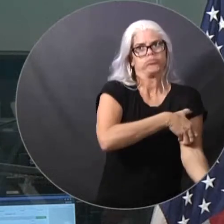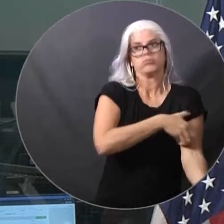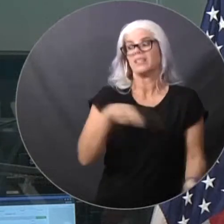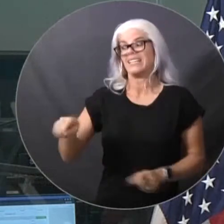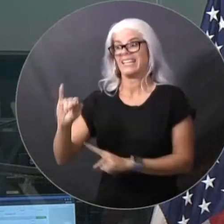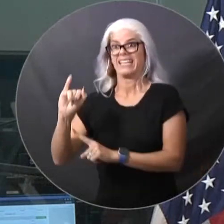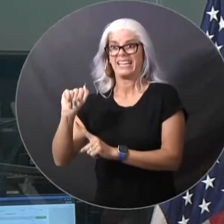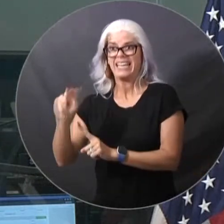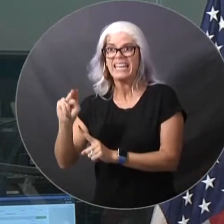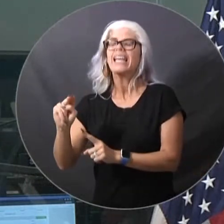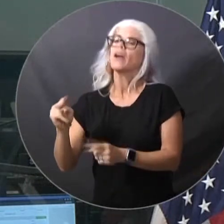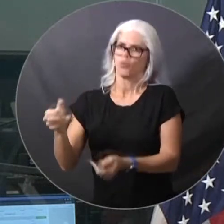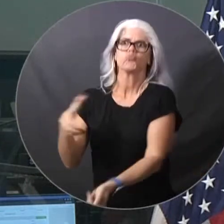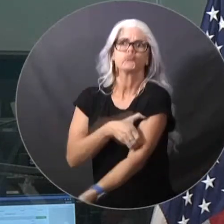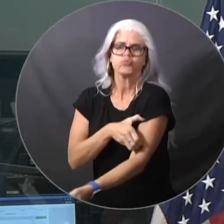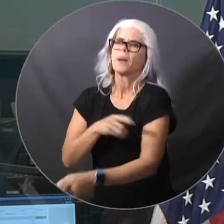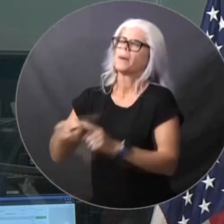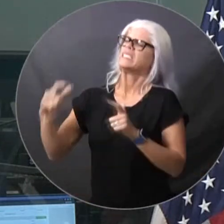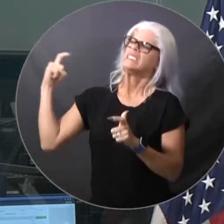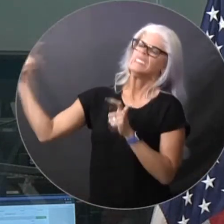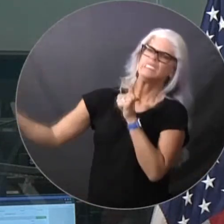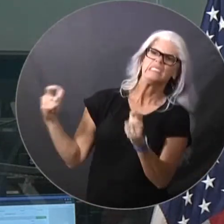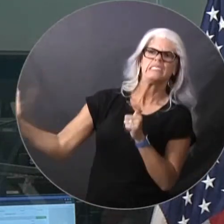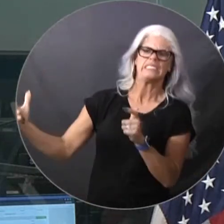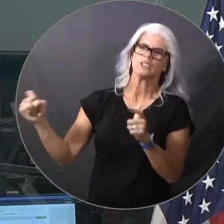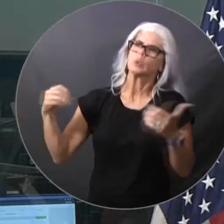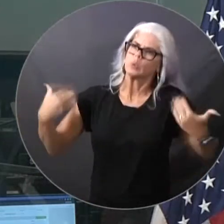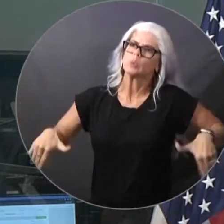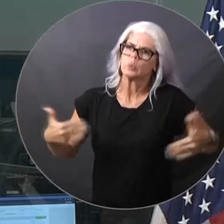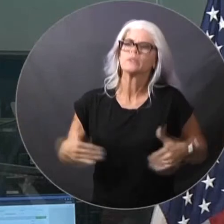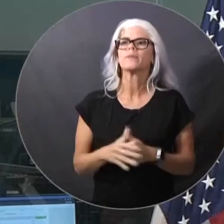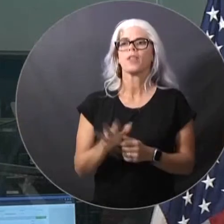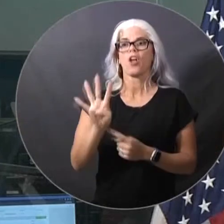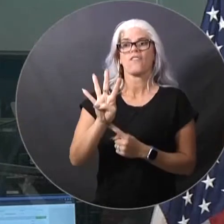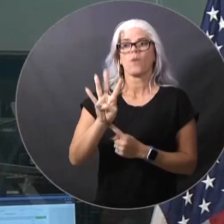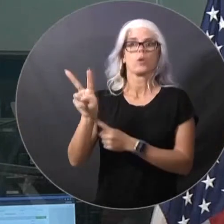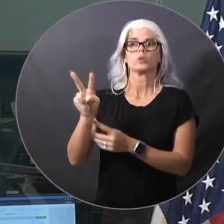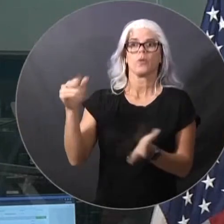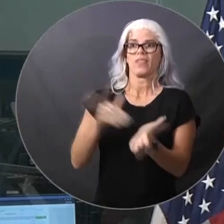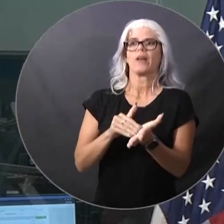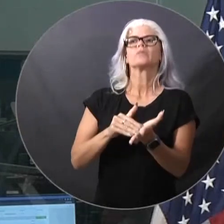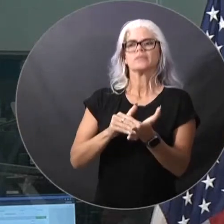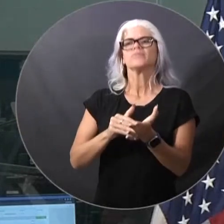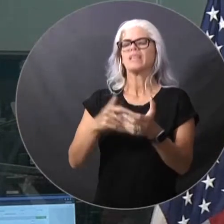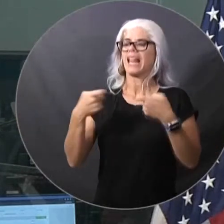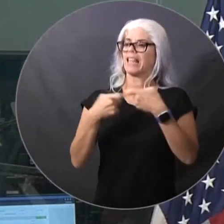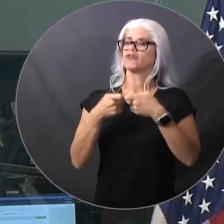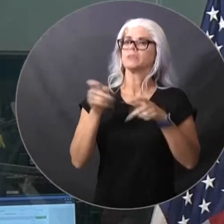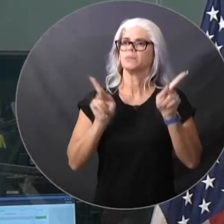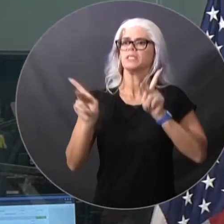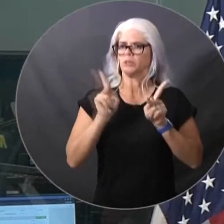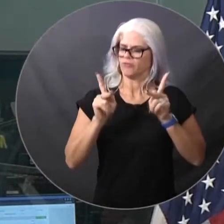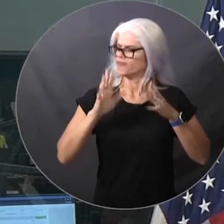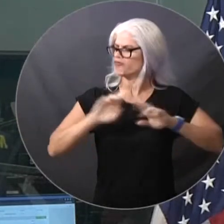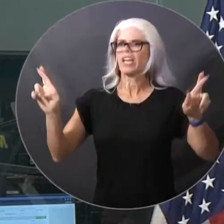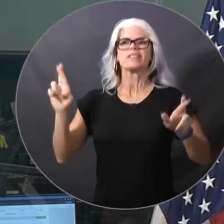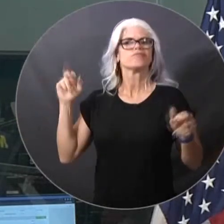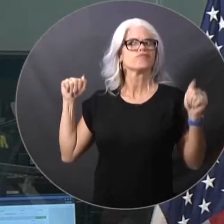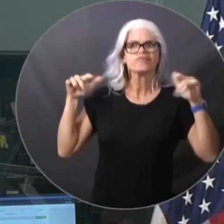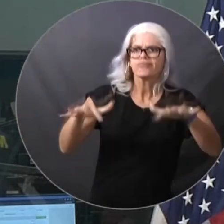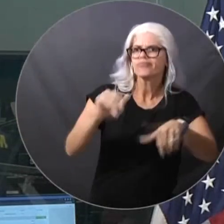We are, not only are there 42,000 linemen, they are positioned all across the state of Florida. As soon as it's safe to go,